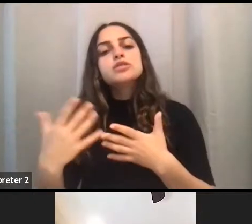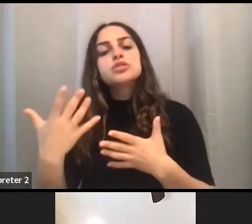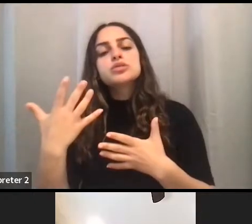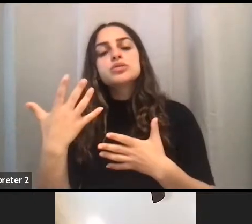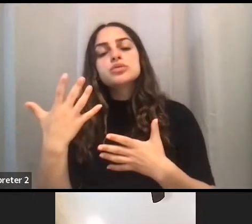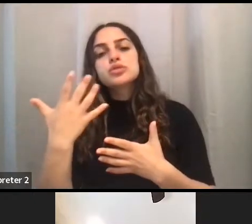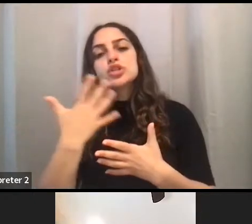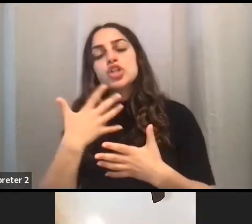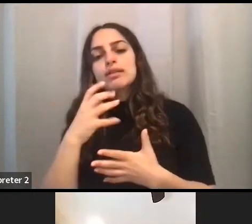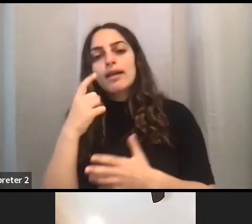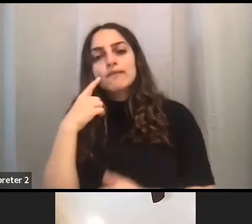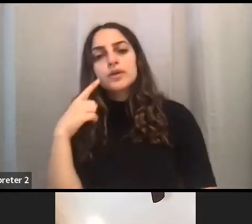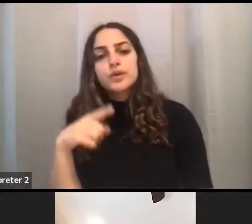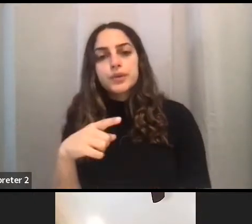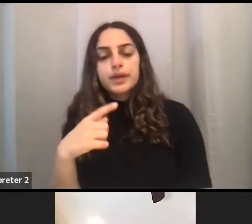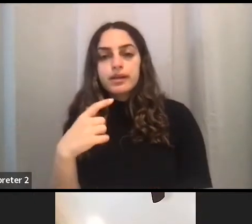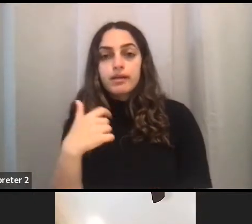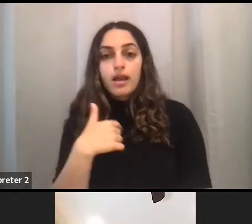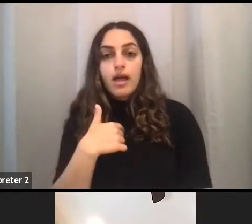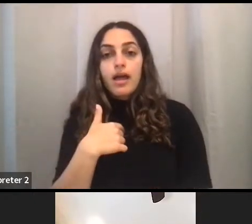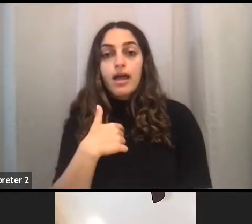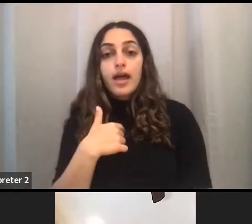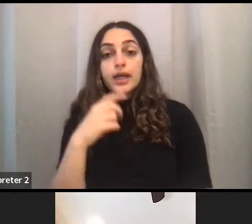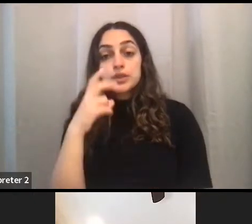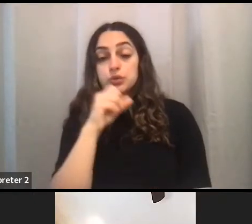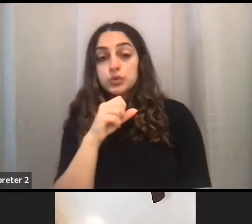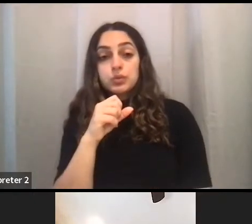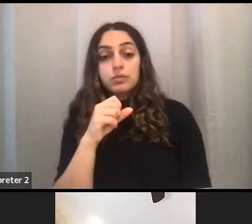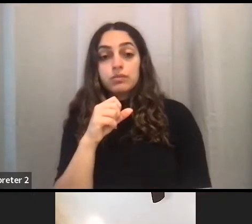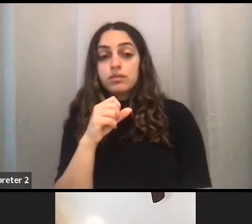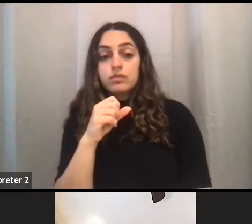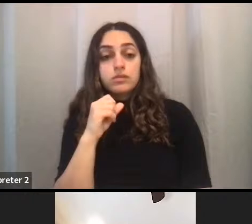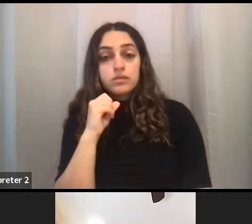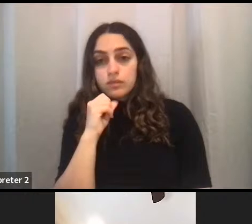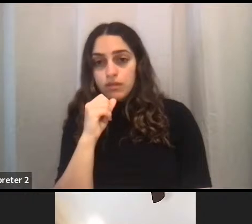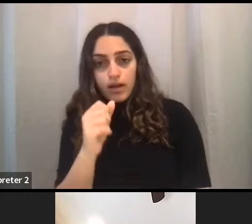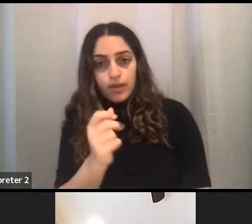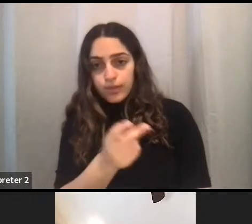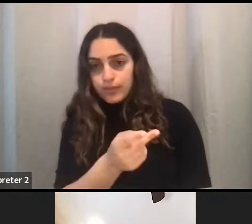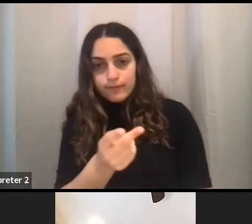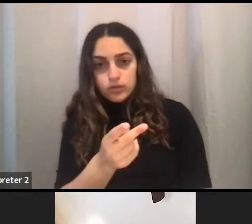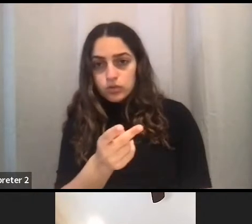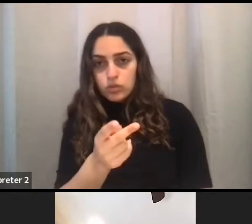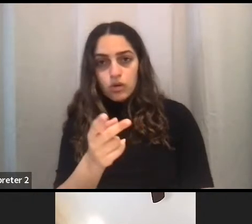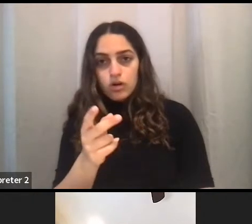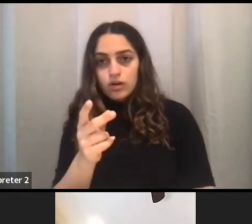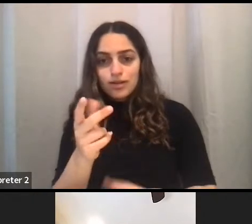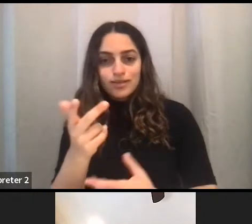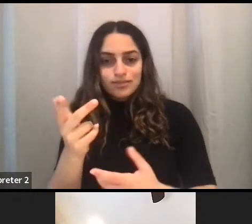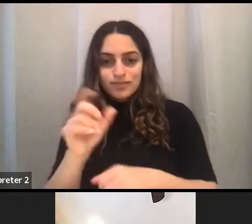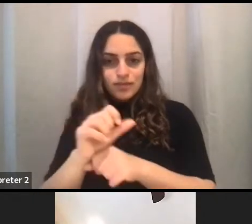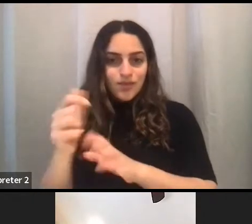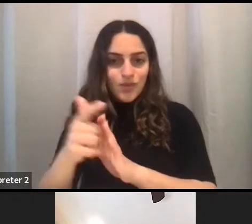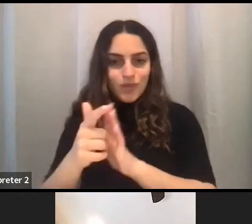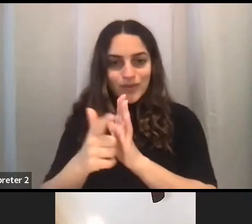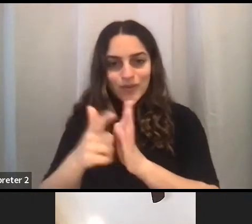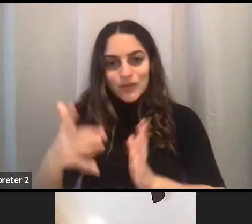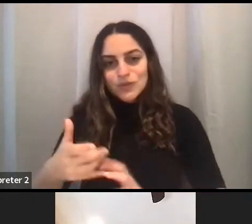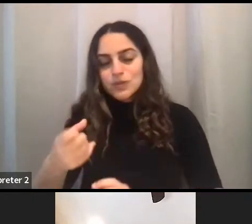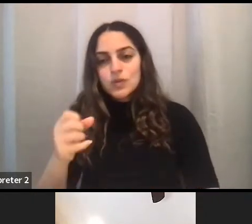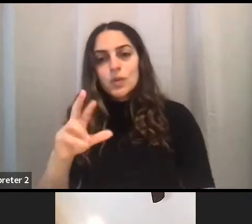for for you and i assume neither of you are labor and employment lawyers or hr